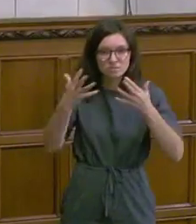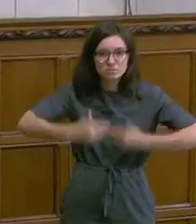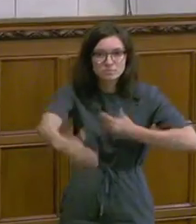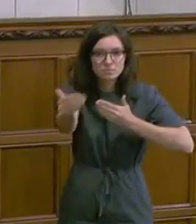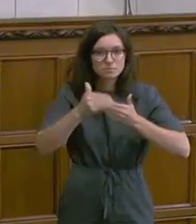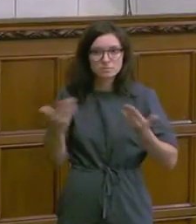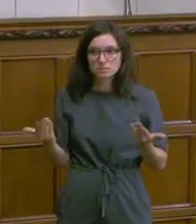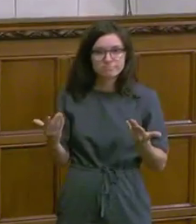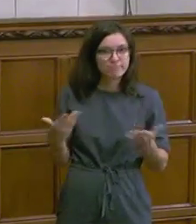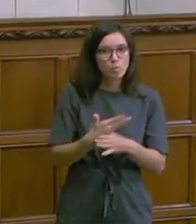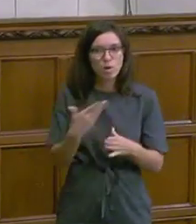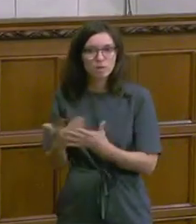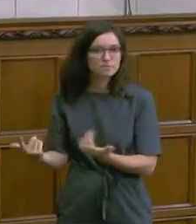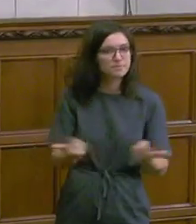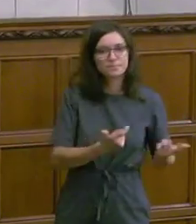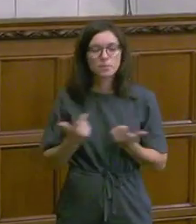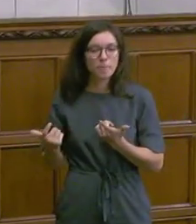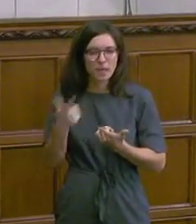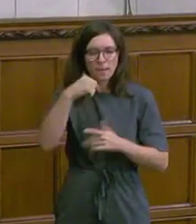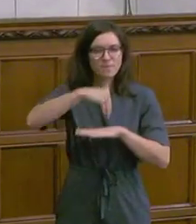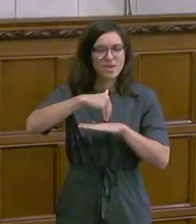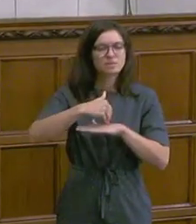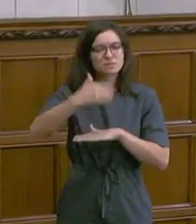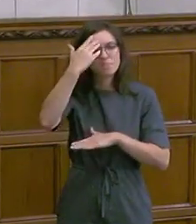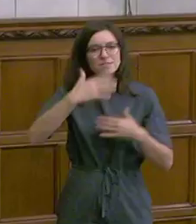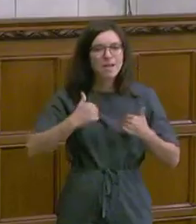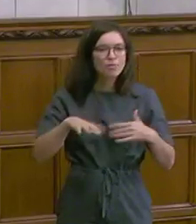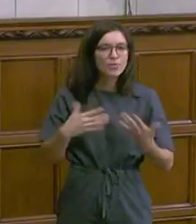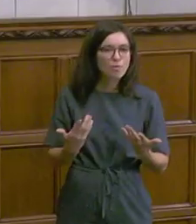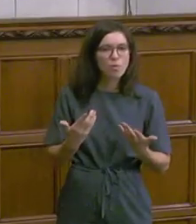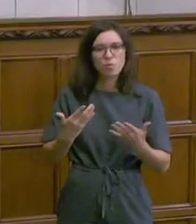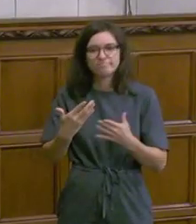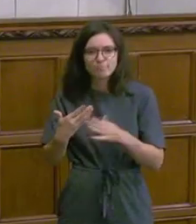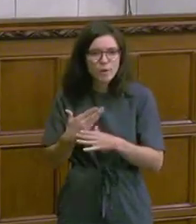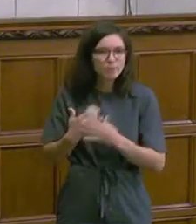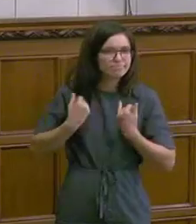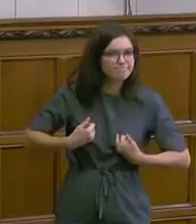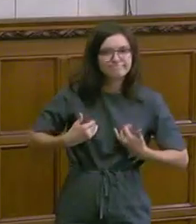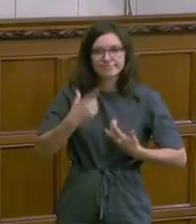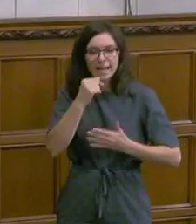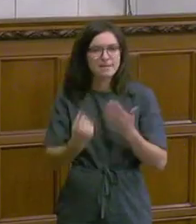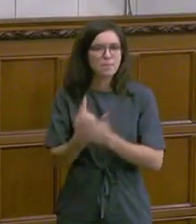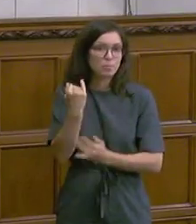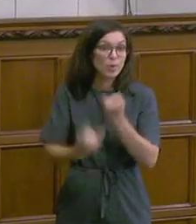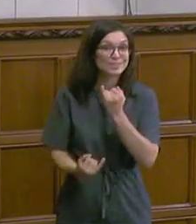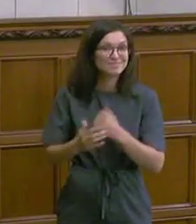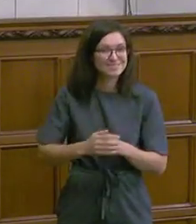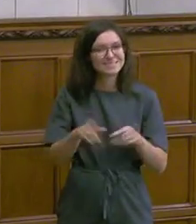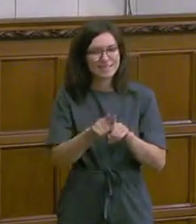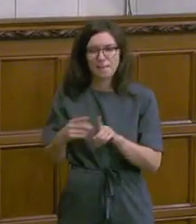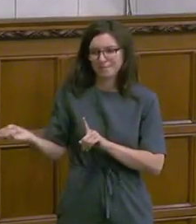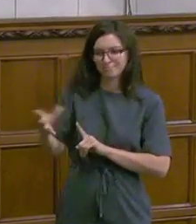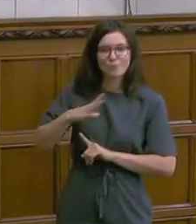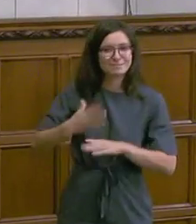mental health and isolation, as my honourable friend has said. I look forward to the Minister's response. Shannon. Thank